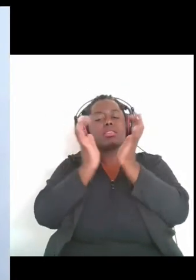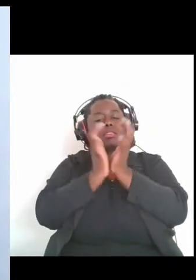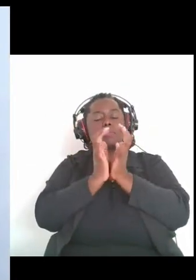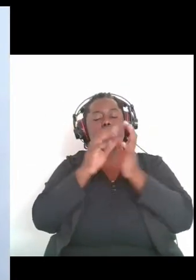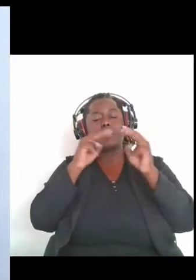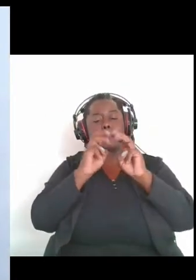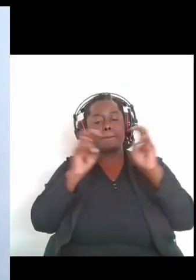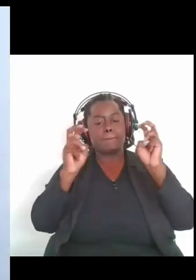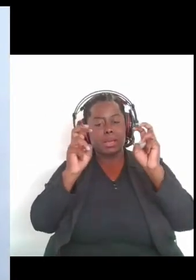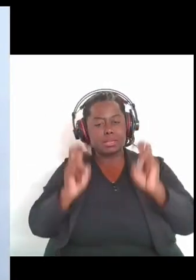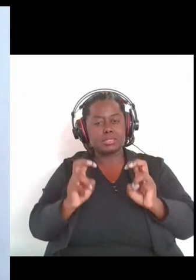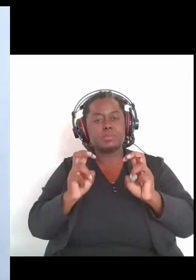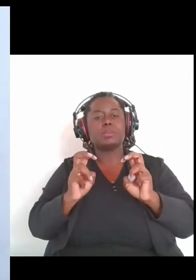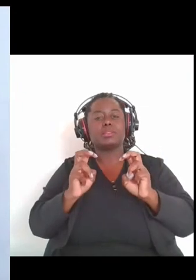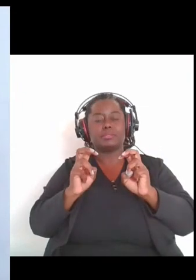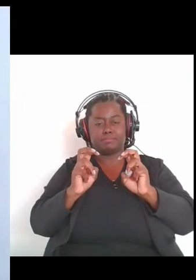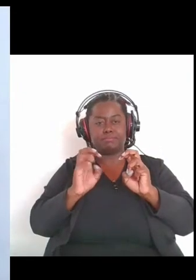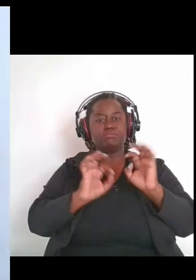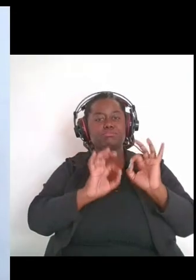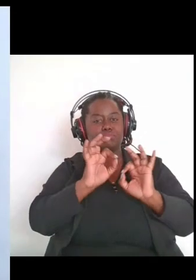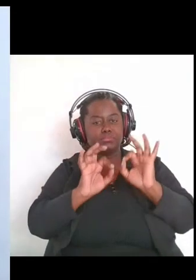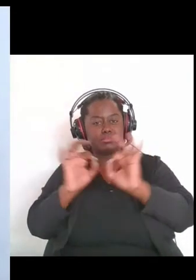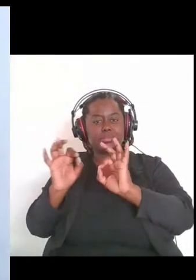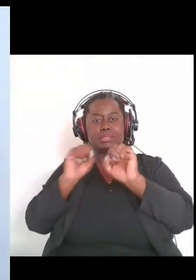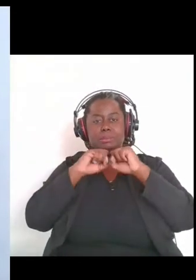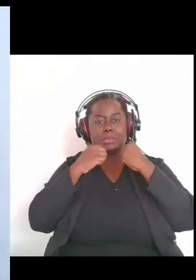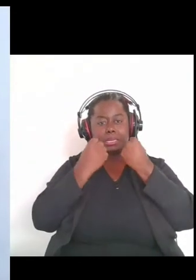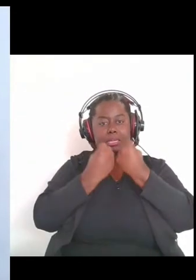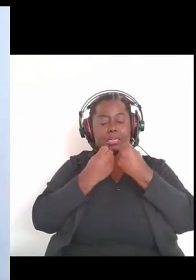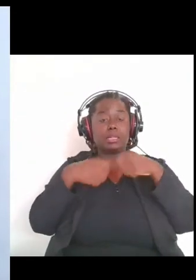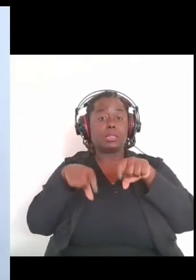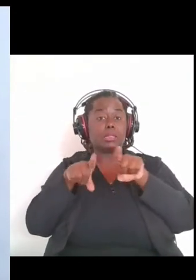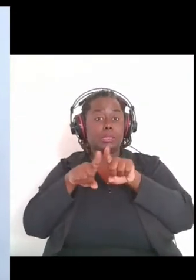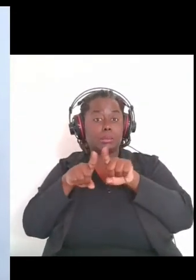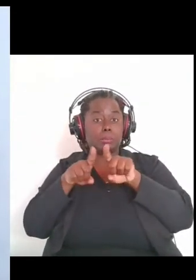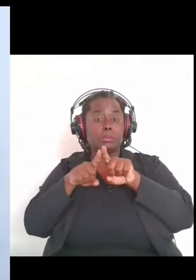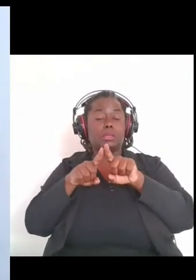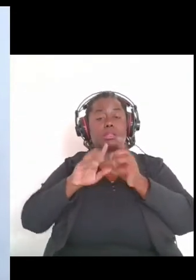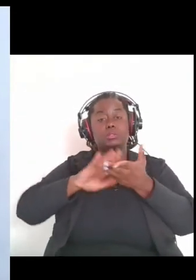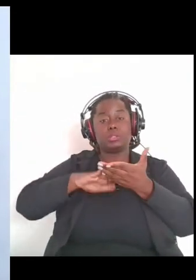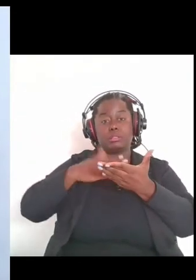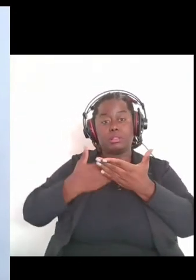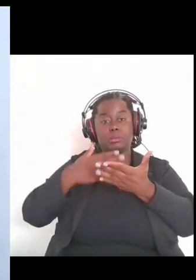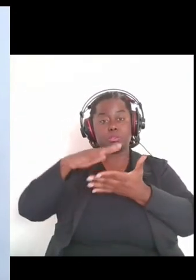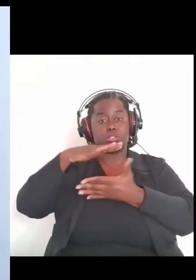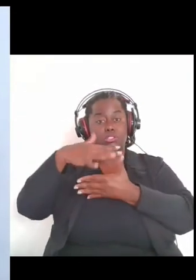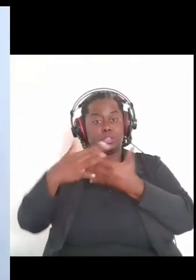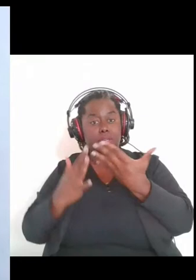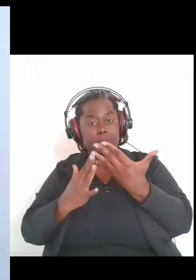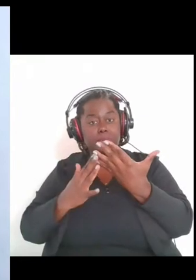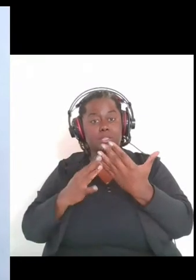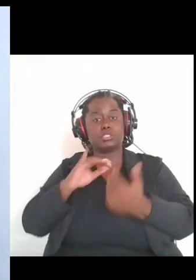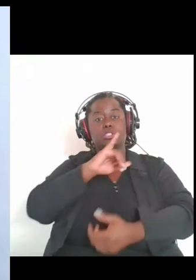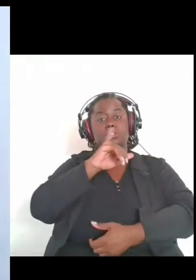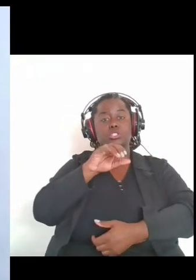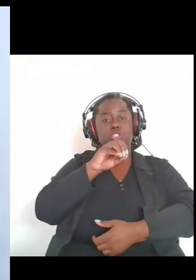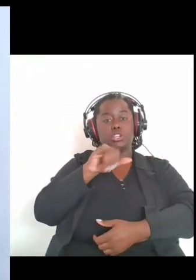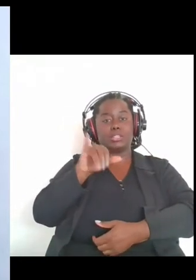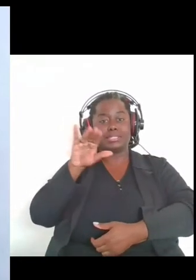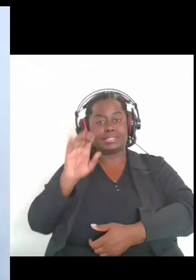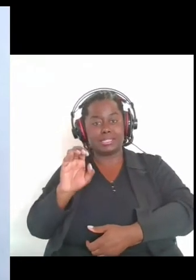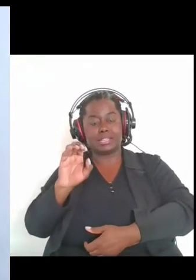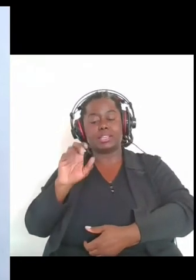also like to thank everyone from the mask involved in the seminar the sign language interpreter